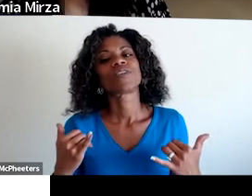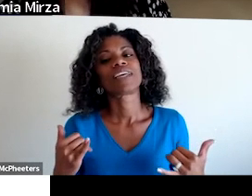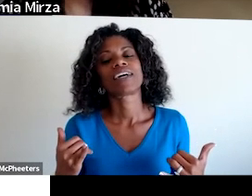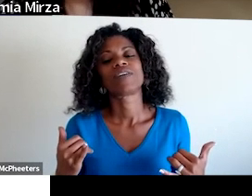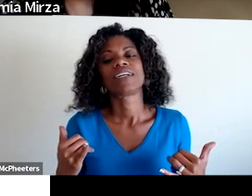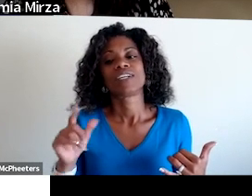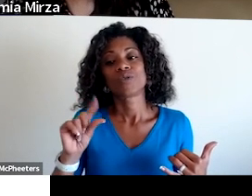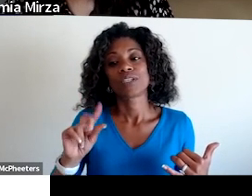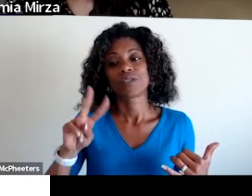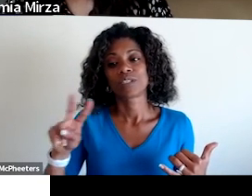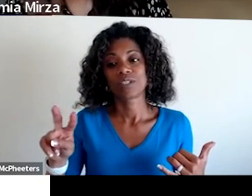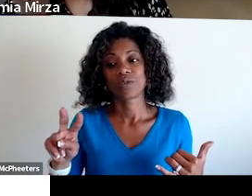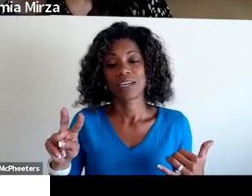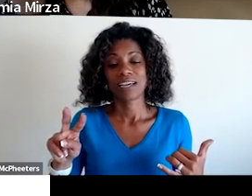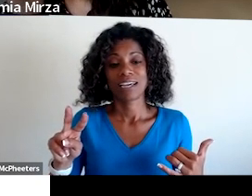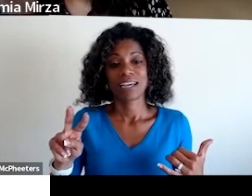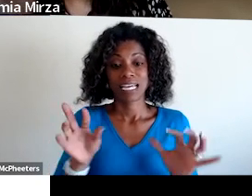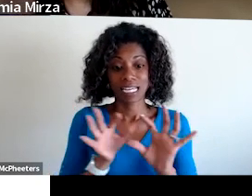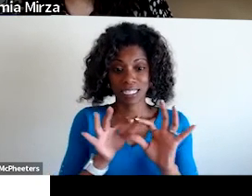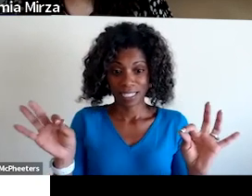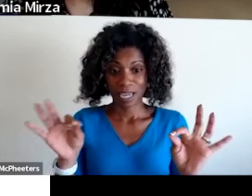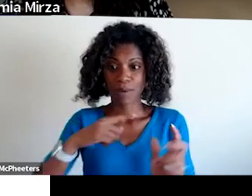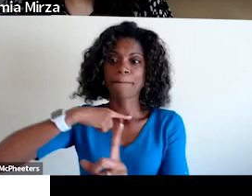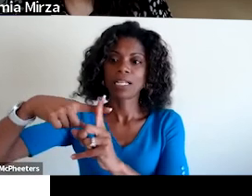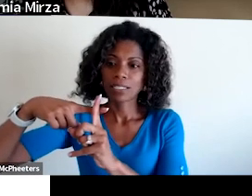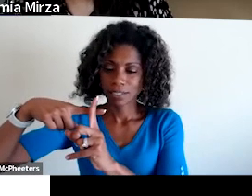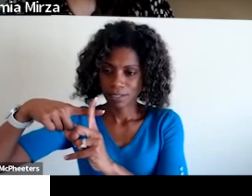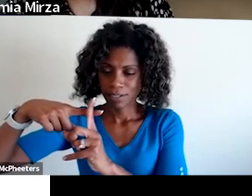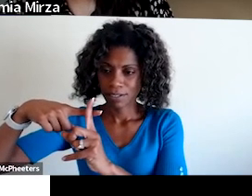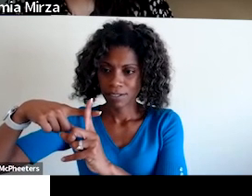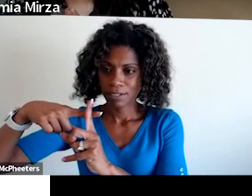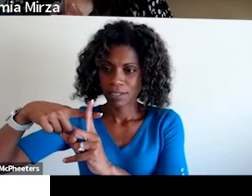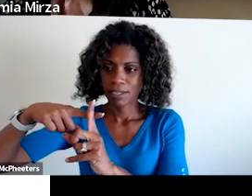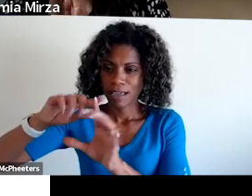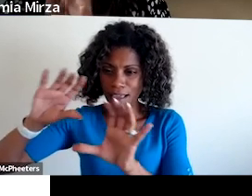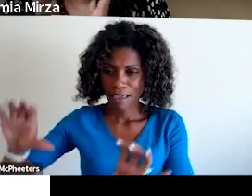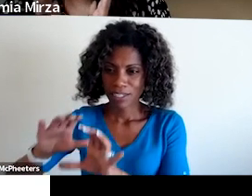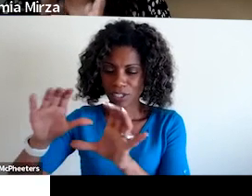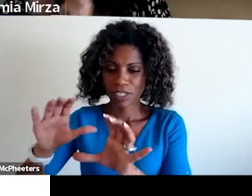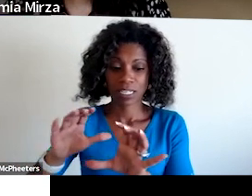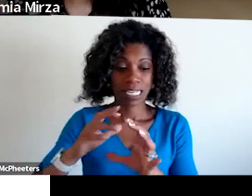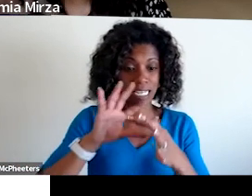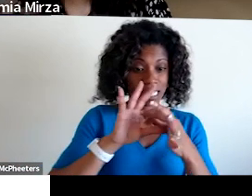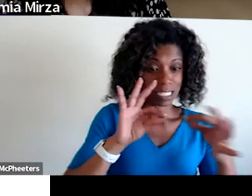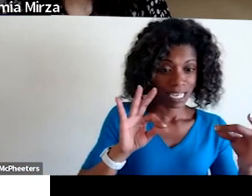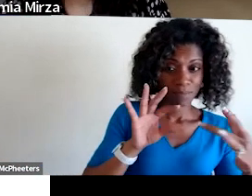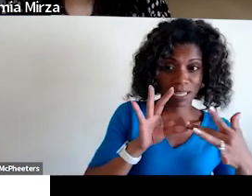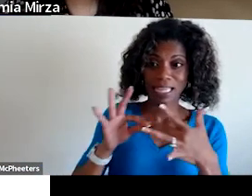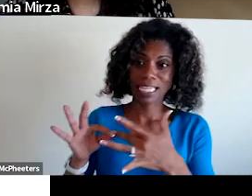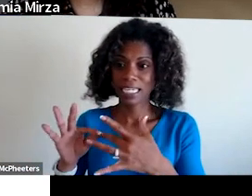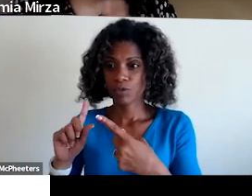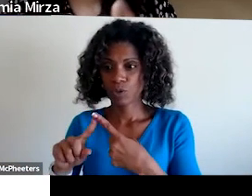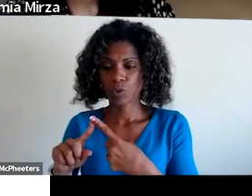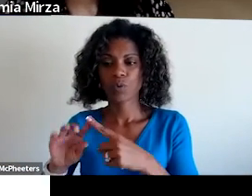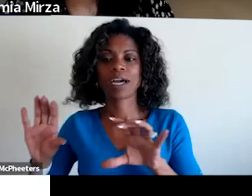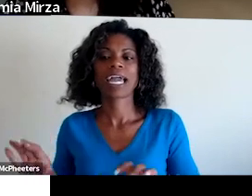a statement, it needs to actually lead to action. It needs to create actions within our